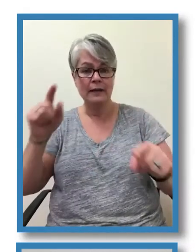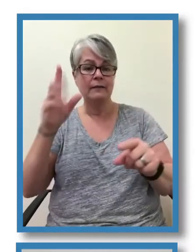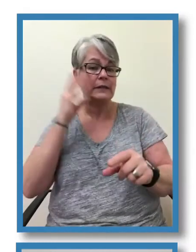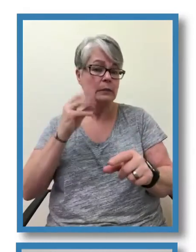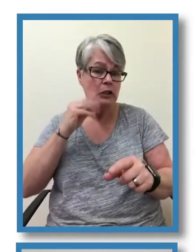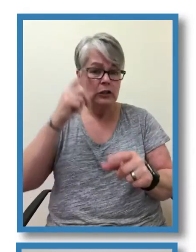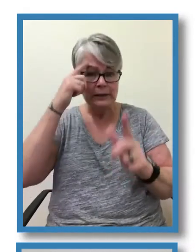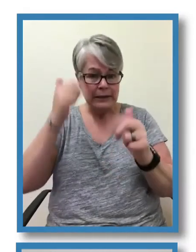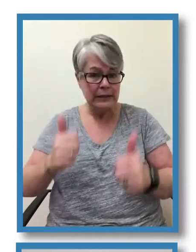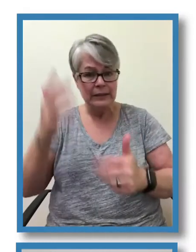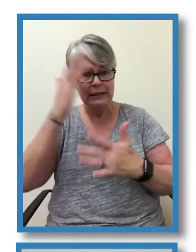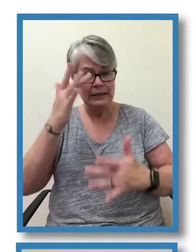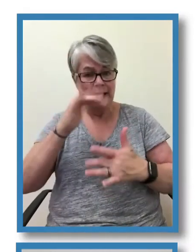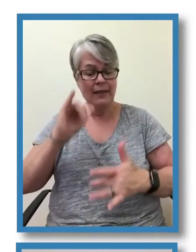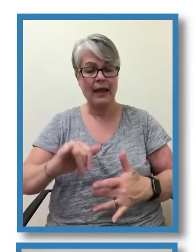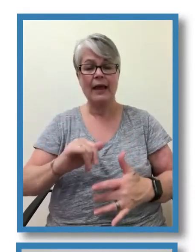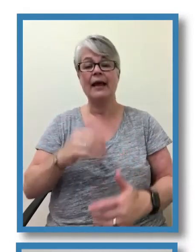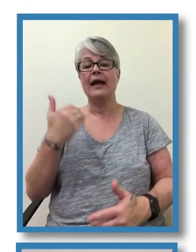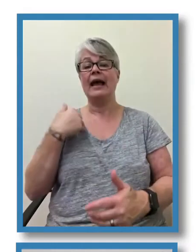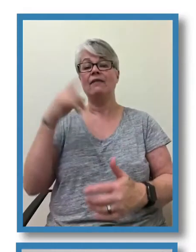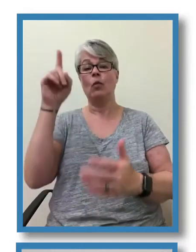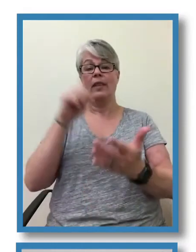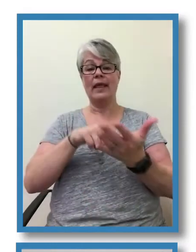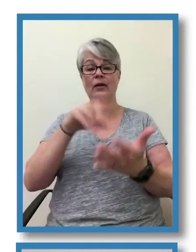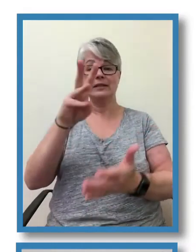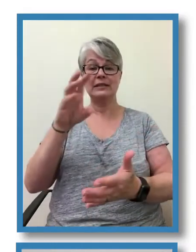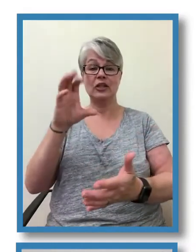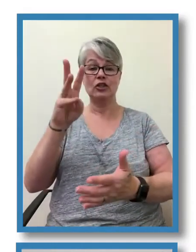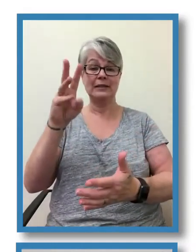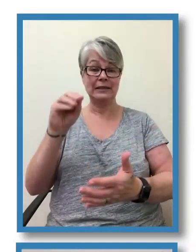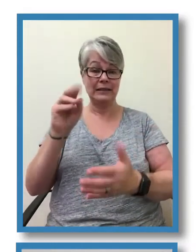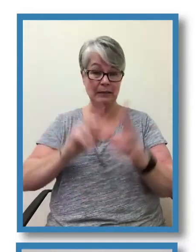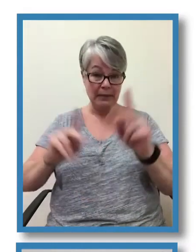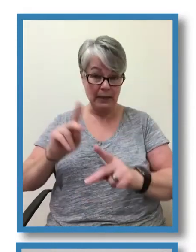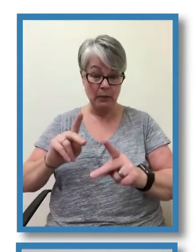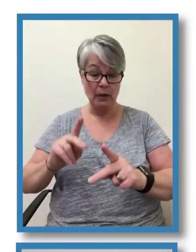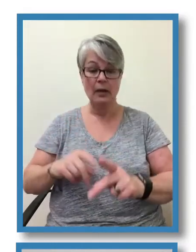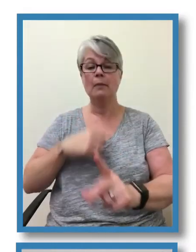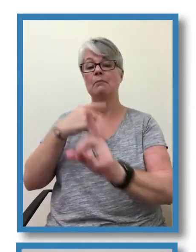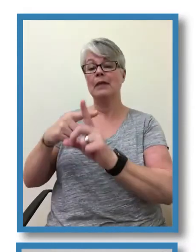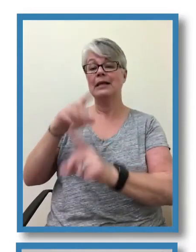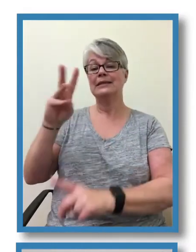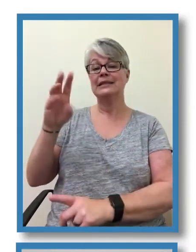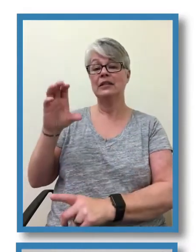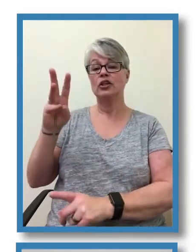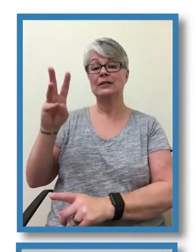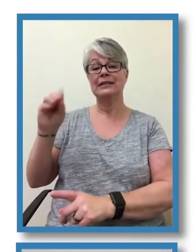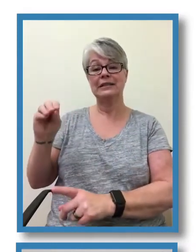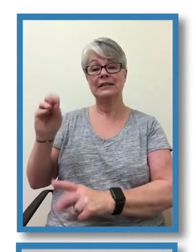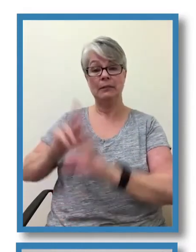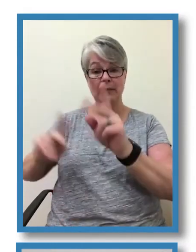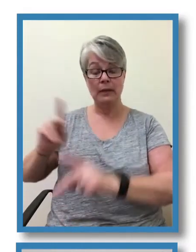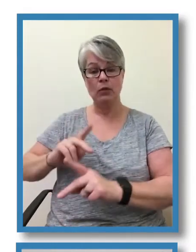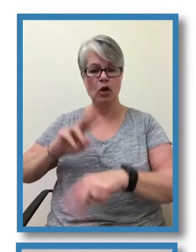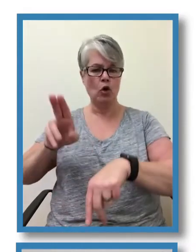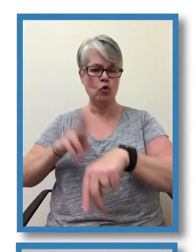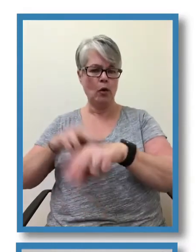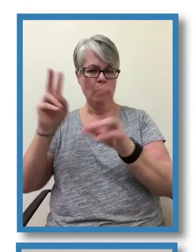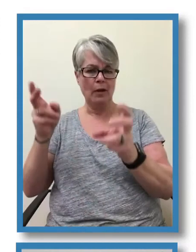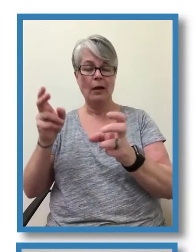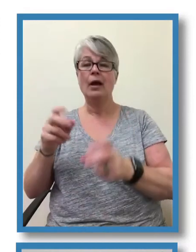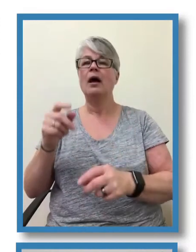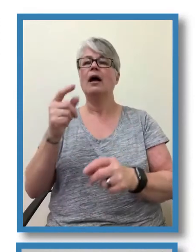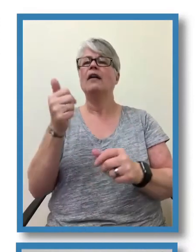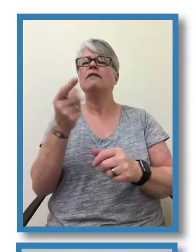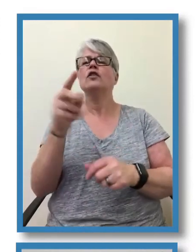60. And if you want to contribute, you can participate in the study if you would like, and you